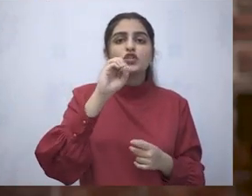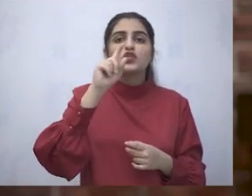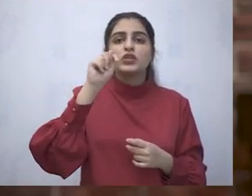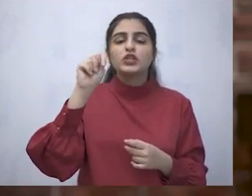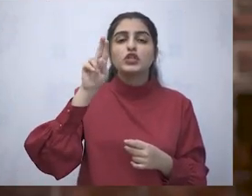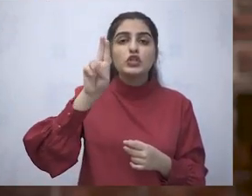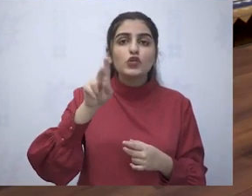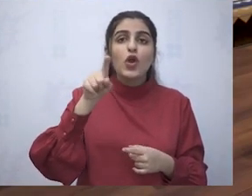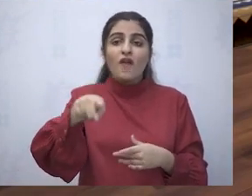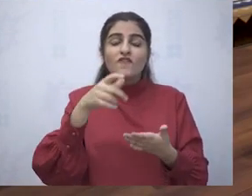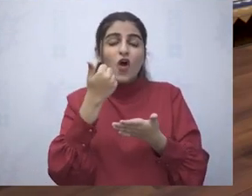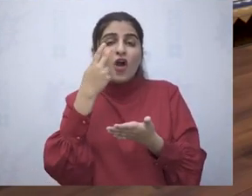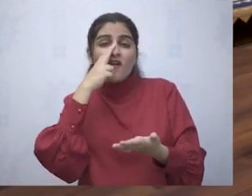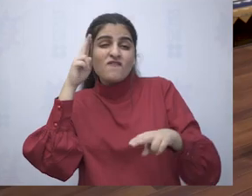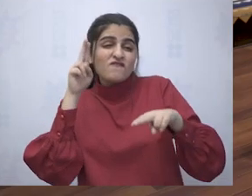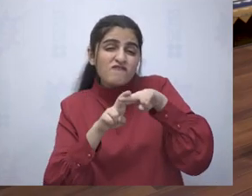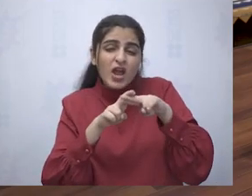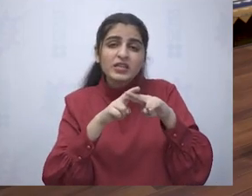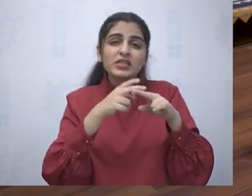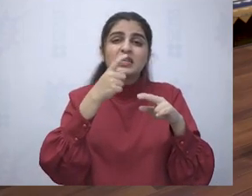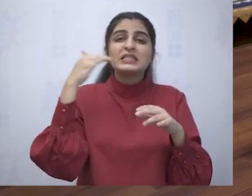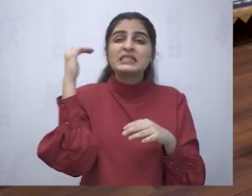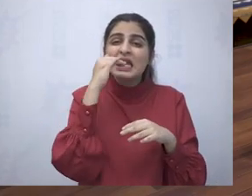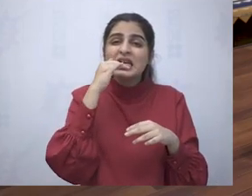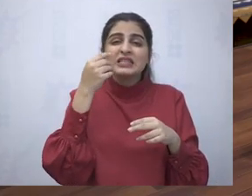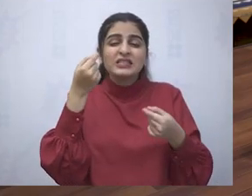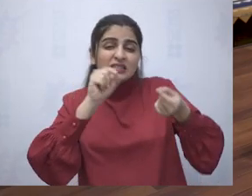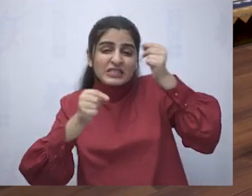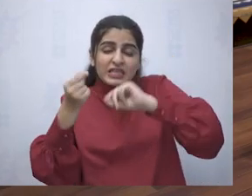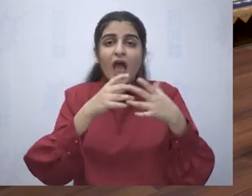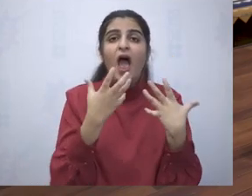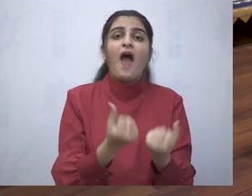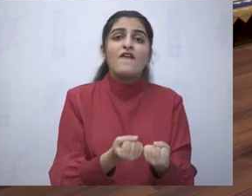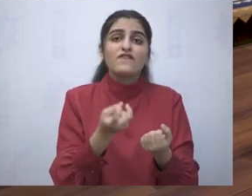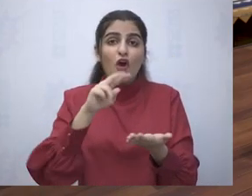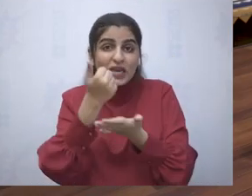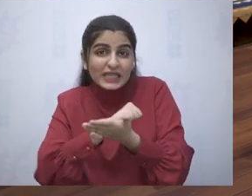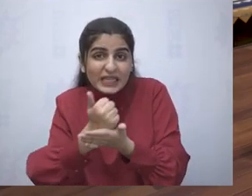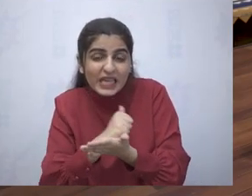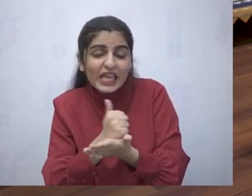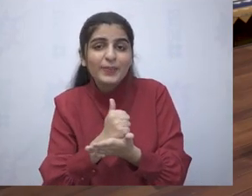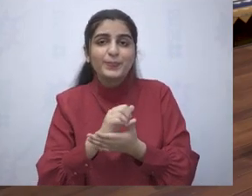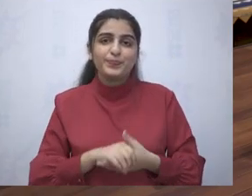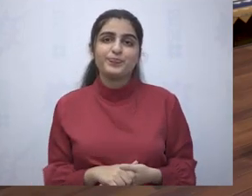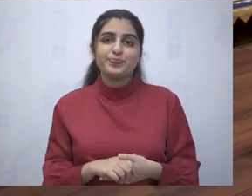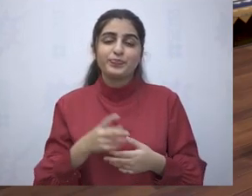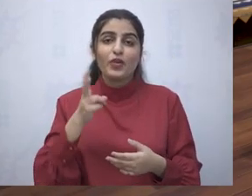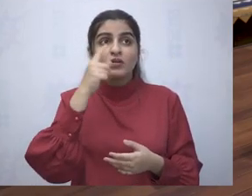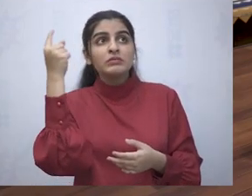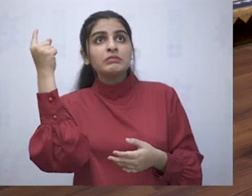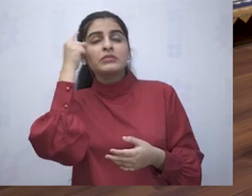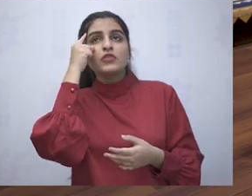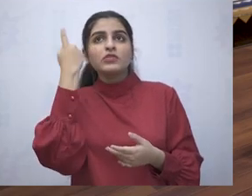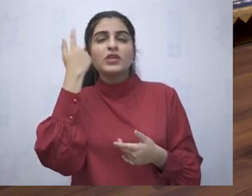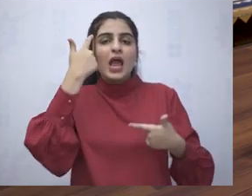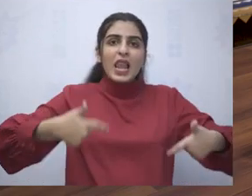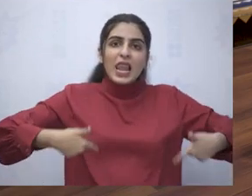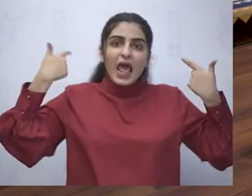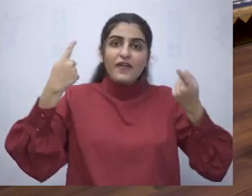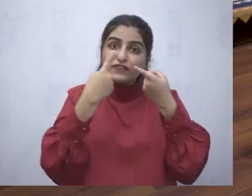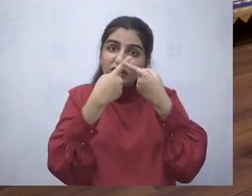Chotu app. It has super fun science craft by Science Fuse and a game to get them